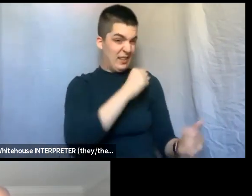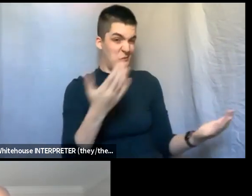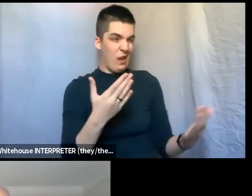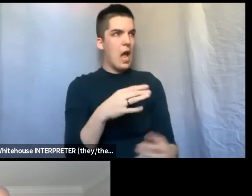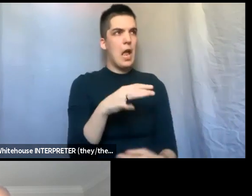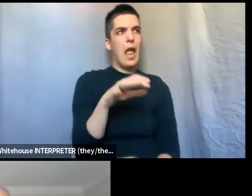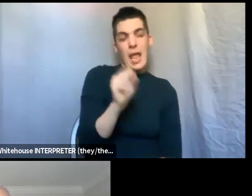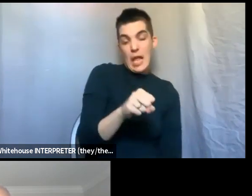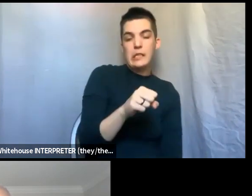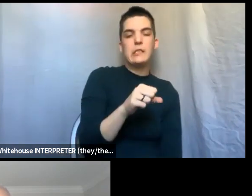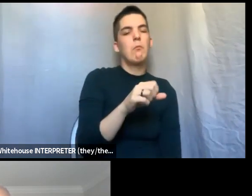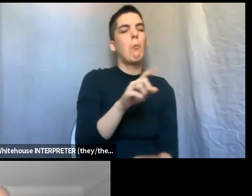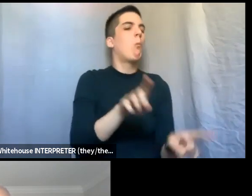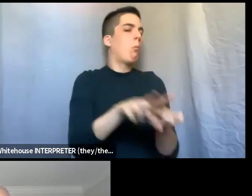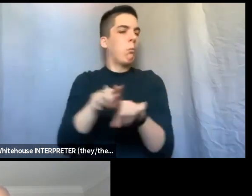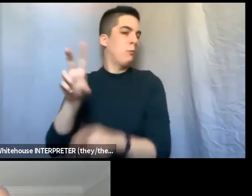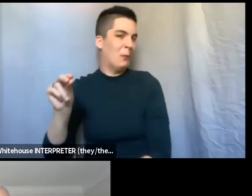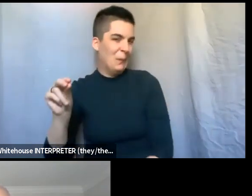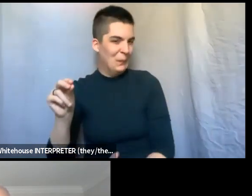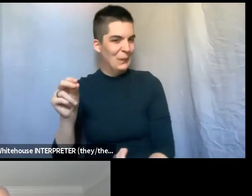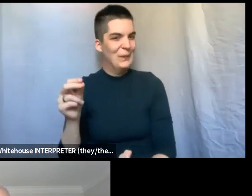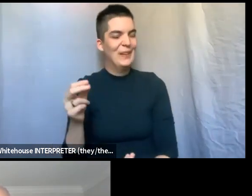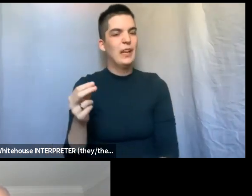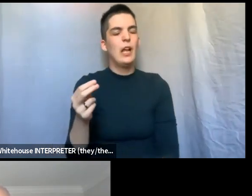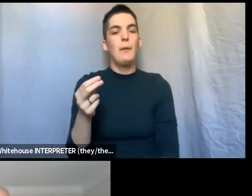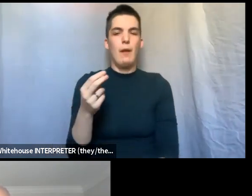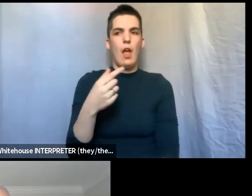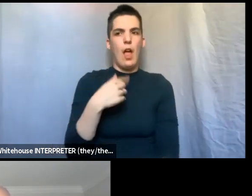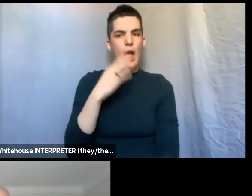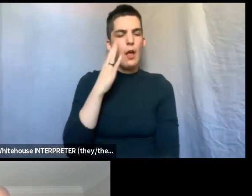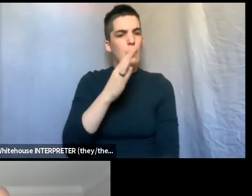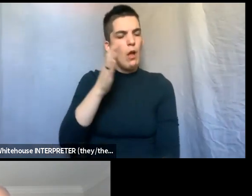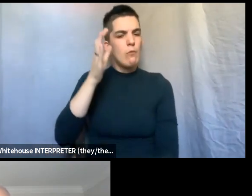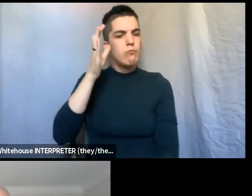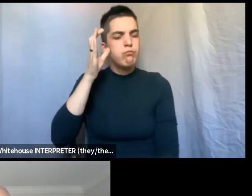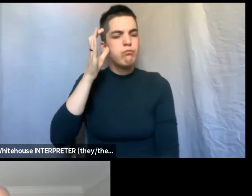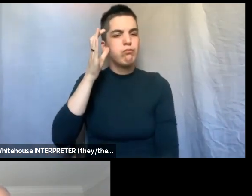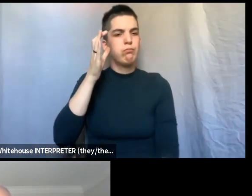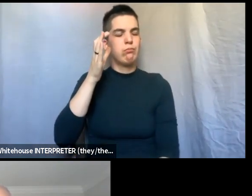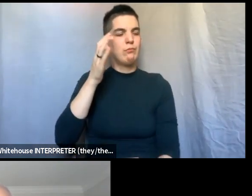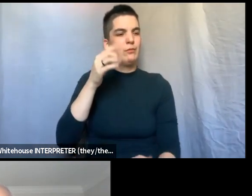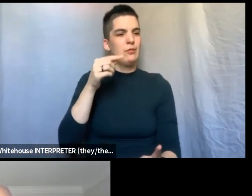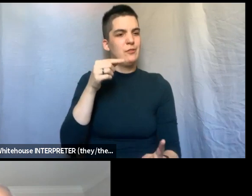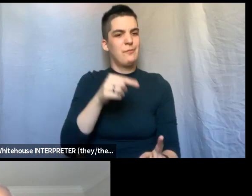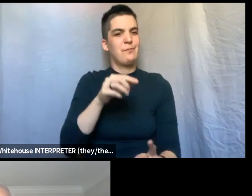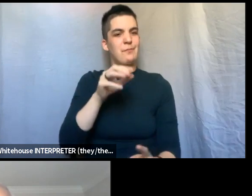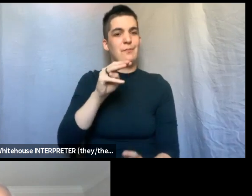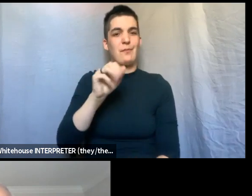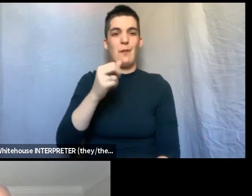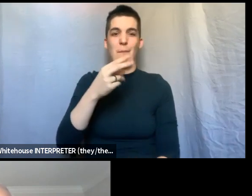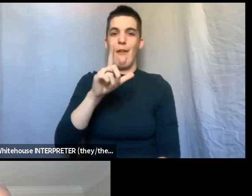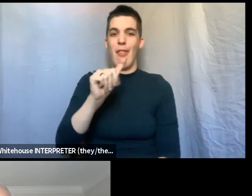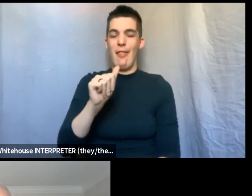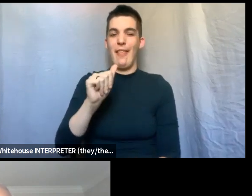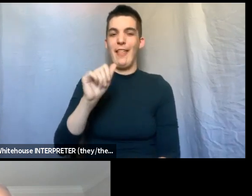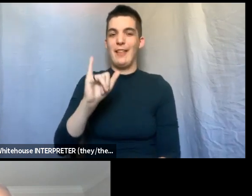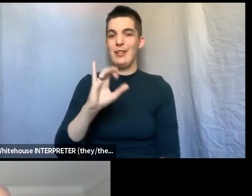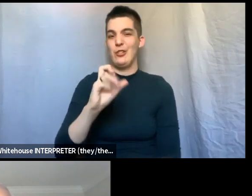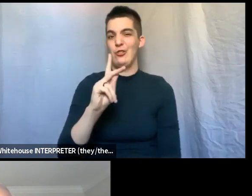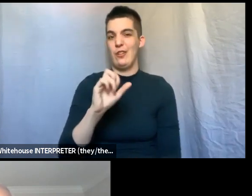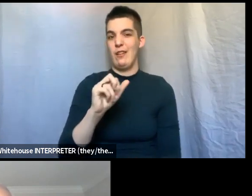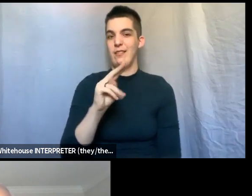I will listen to any time to a record of Mahalia Jackson also. Both are good, but